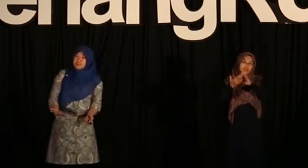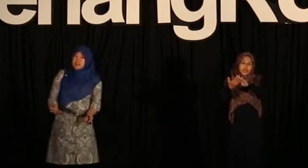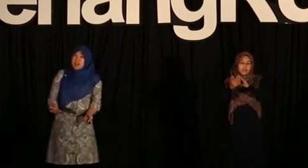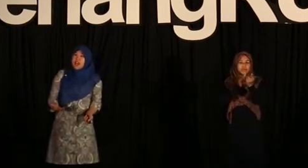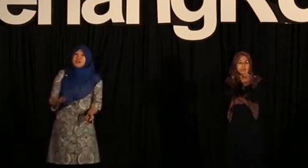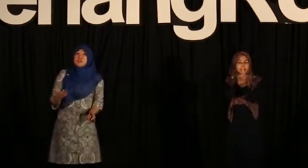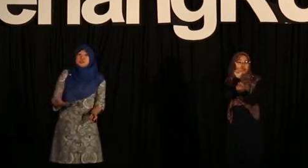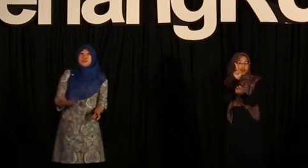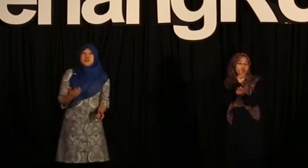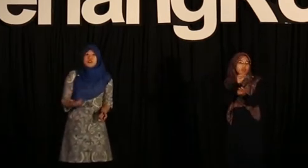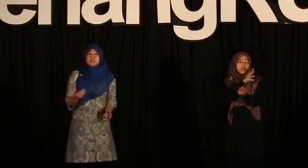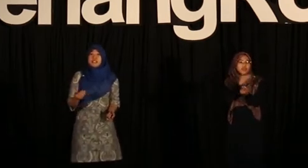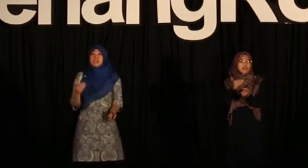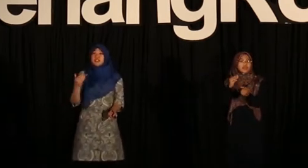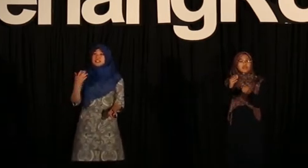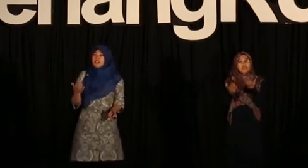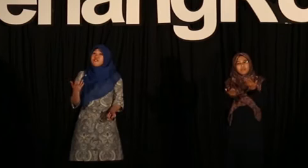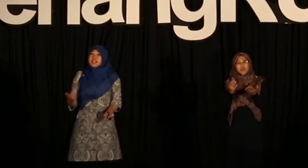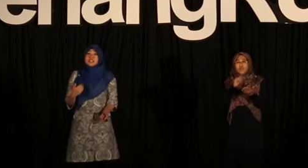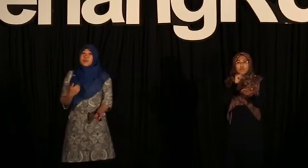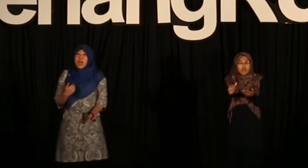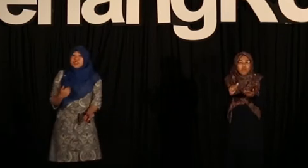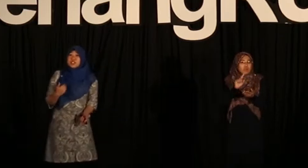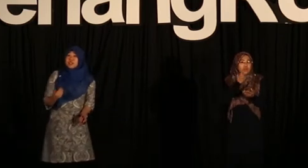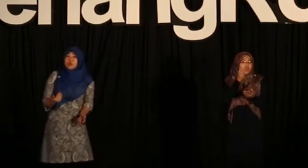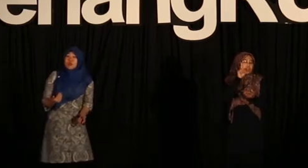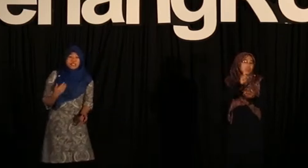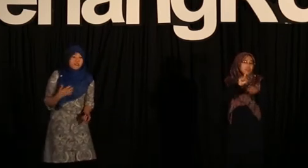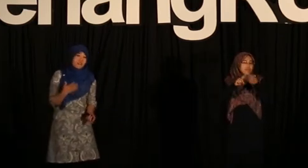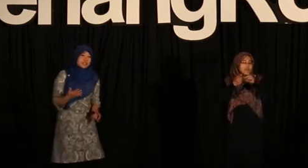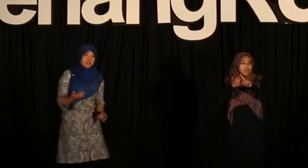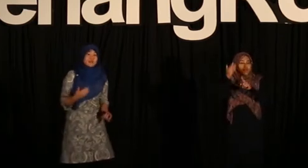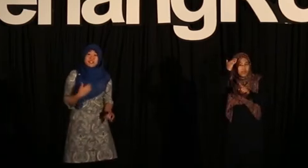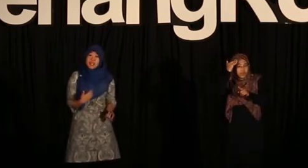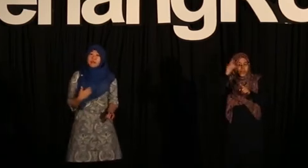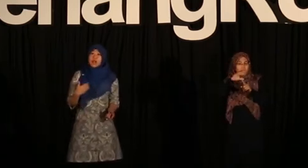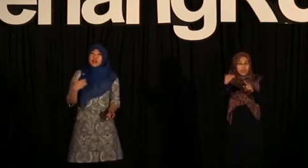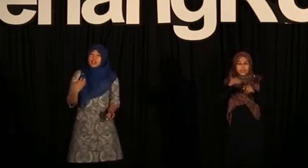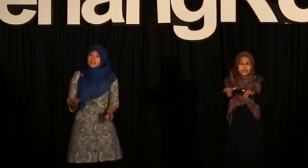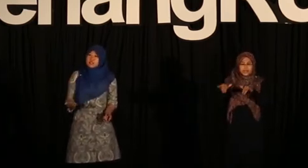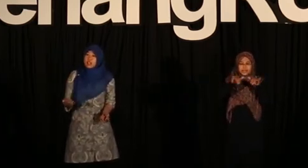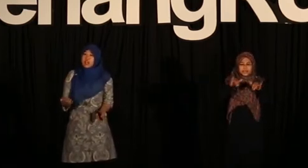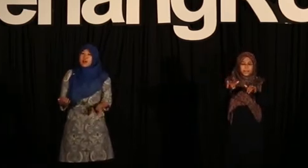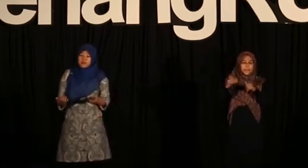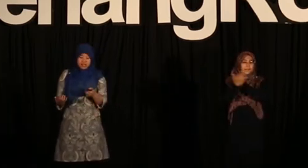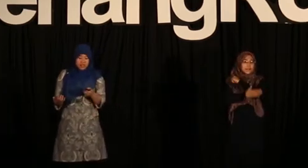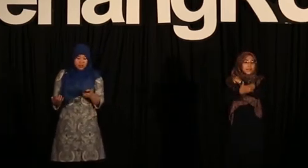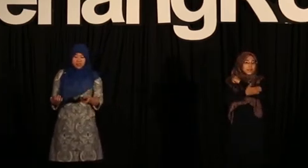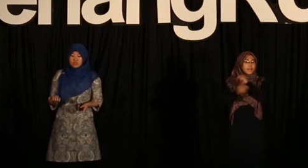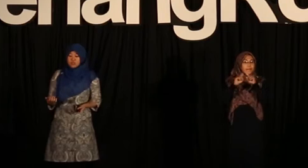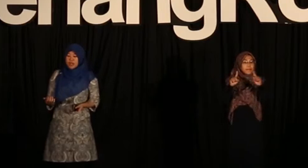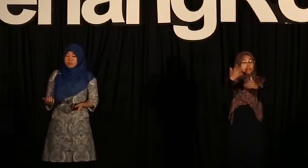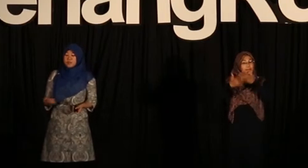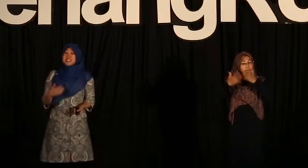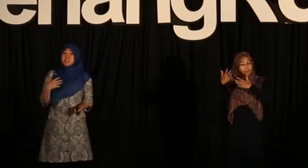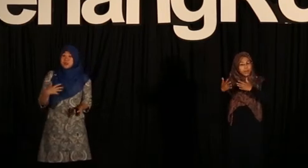deaf, and also not only deaf friends that we actually know or deaf friends from the same country, but sign